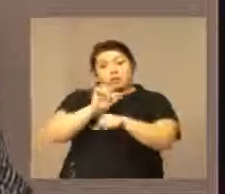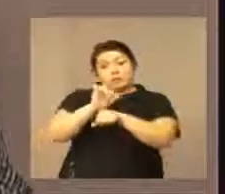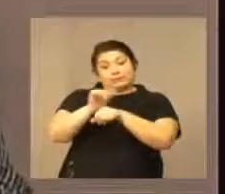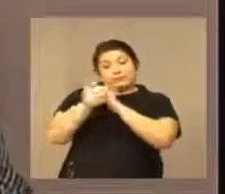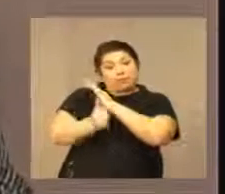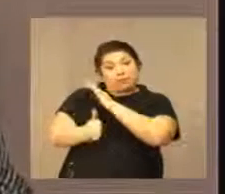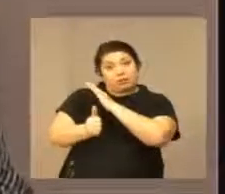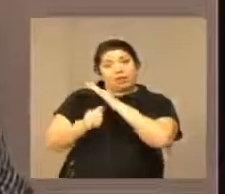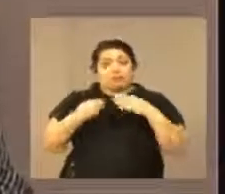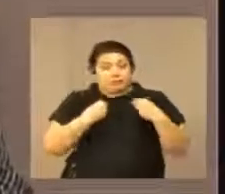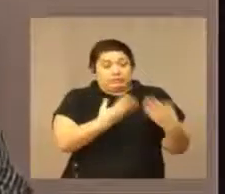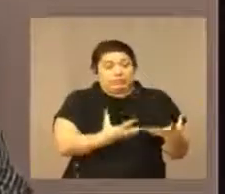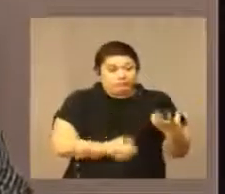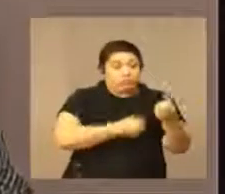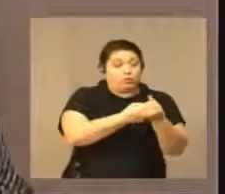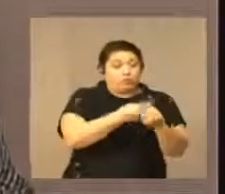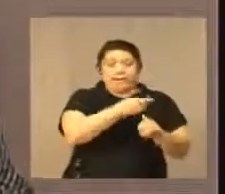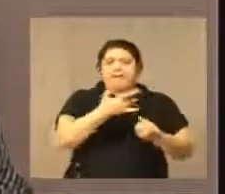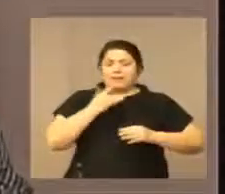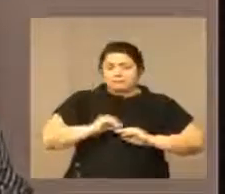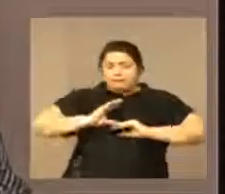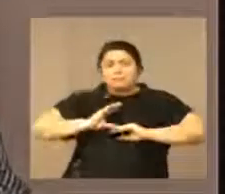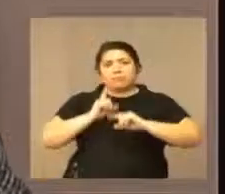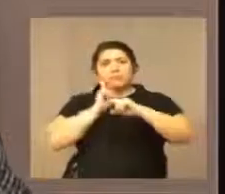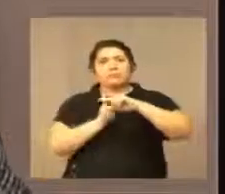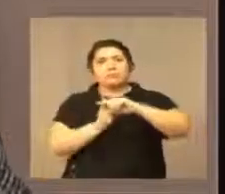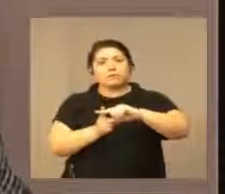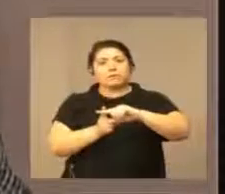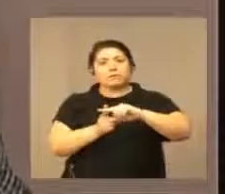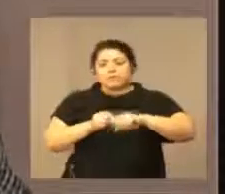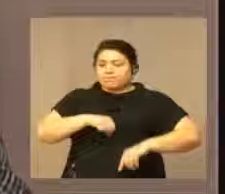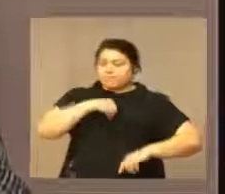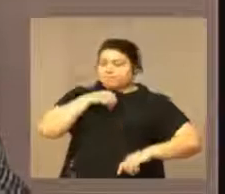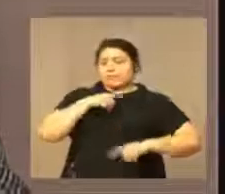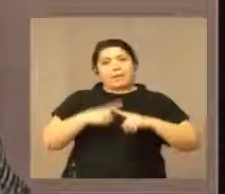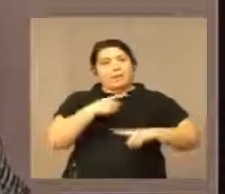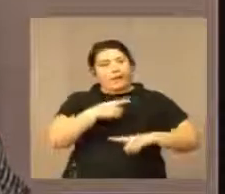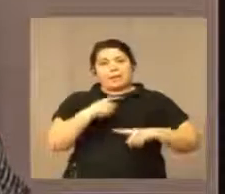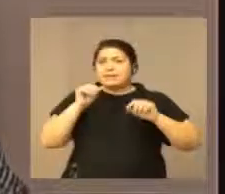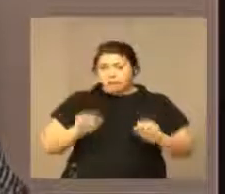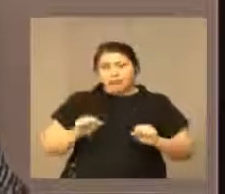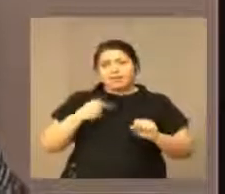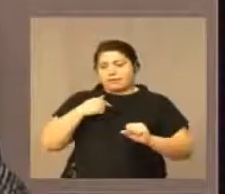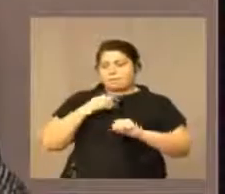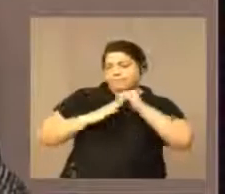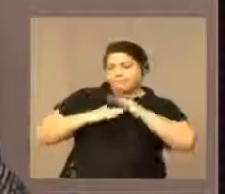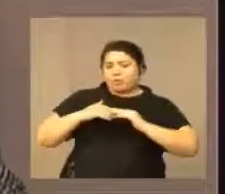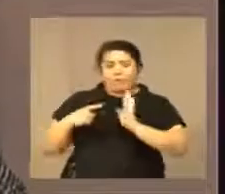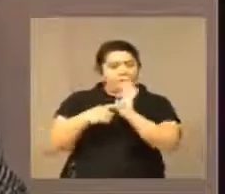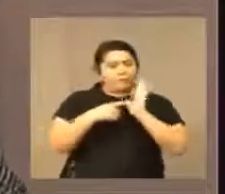to uplift youth by providing them with a positive sense of themselves, as well as the means to support themselves and their